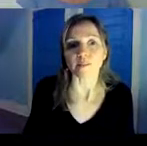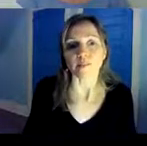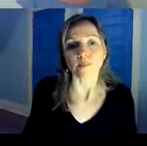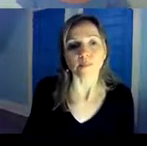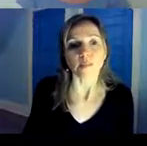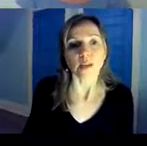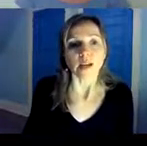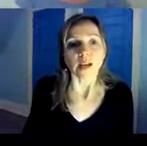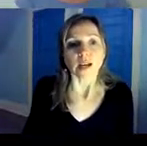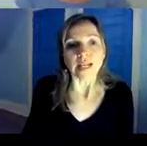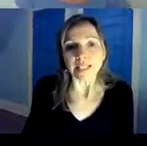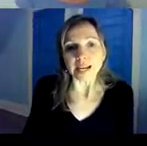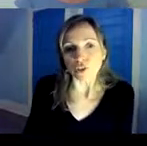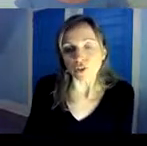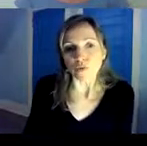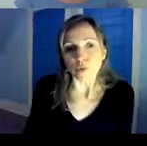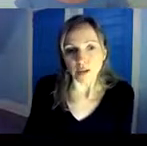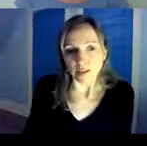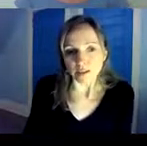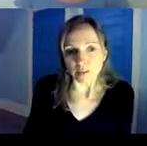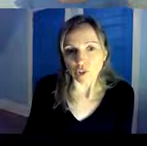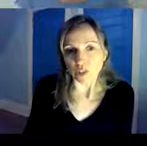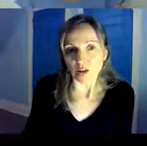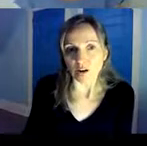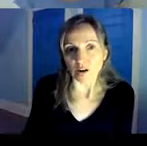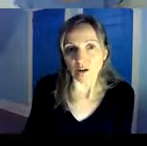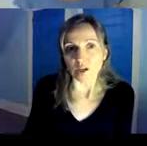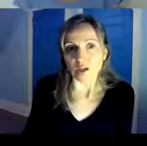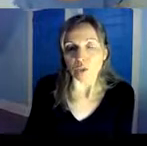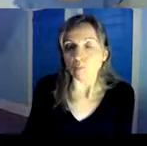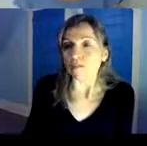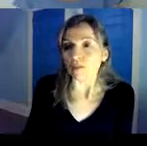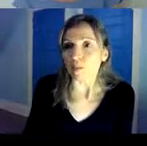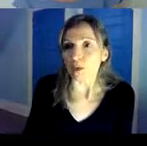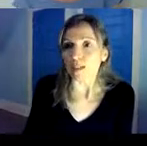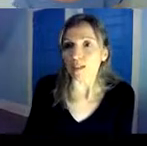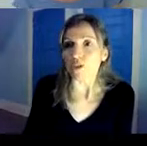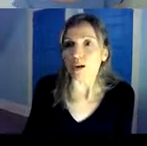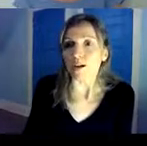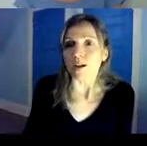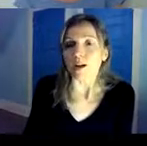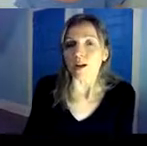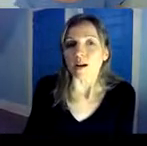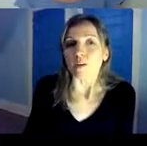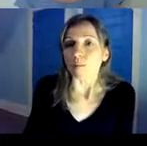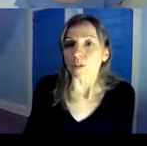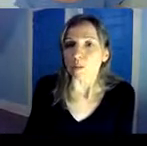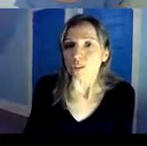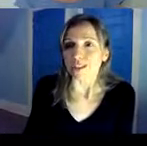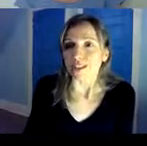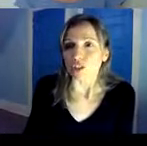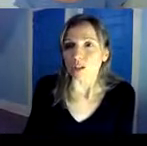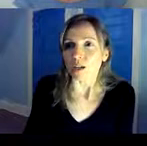area. And the last two things that I mentioned there are two of my favorite books that talk a lot